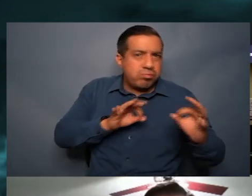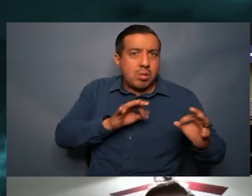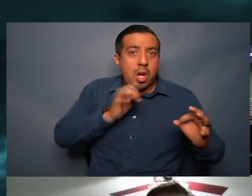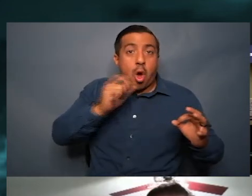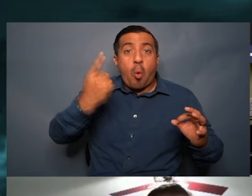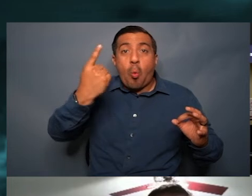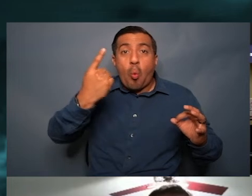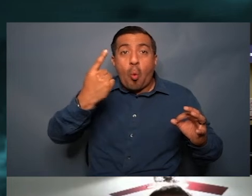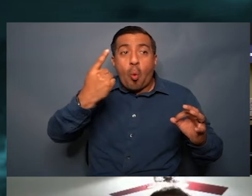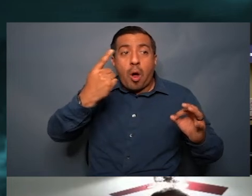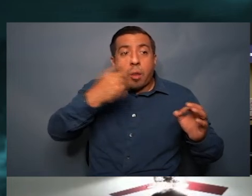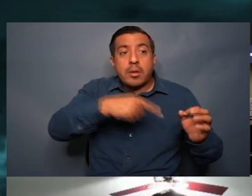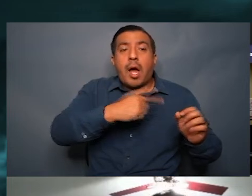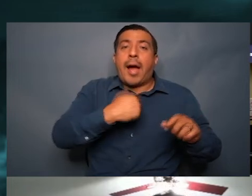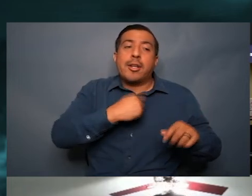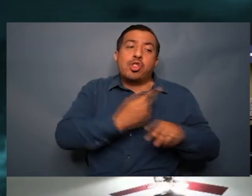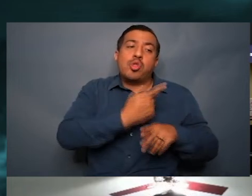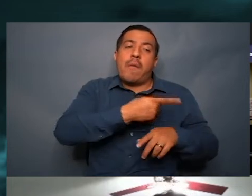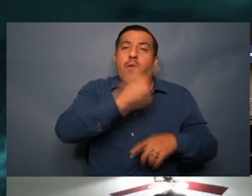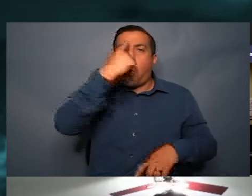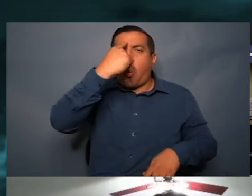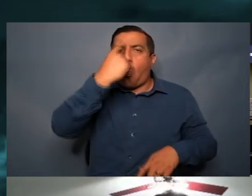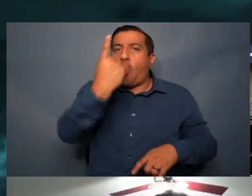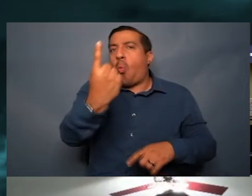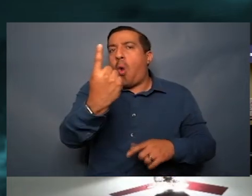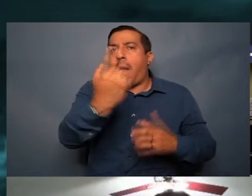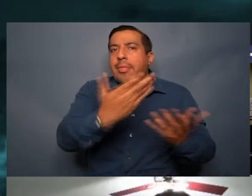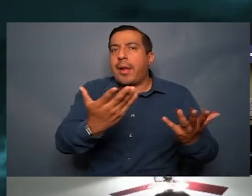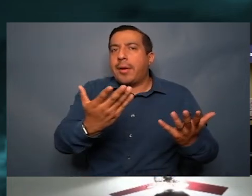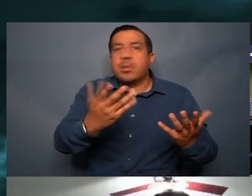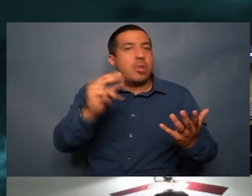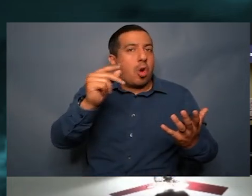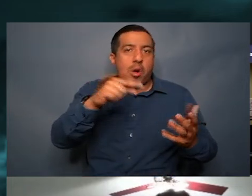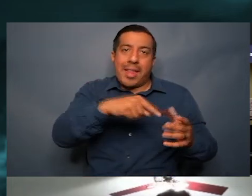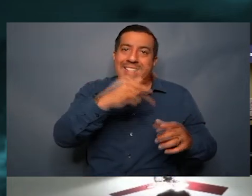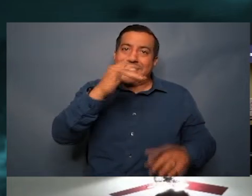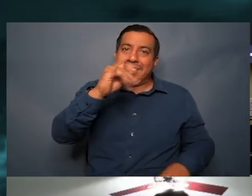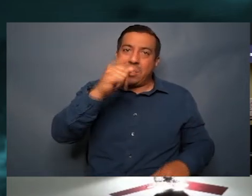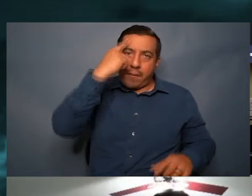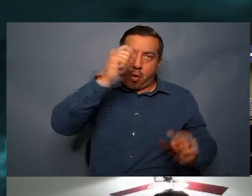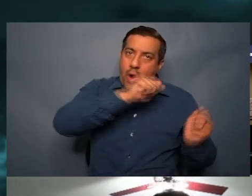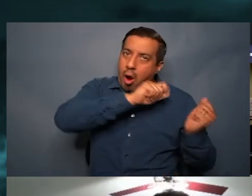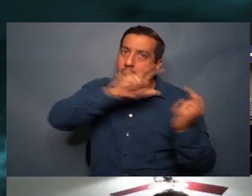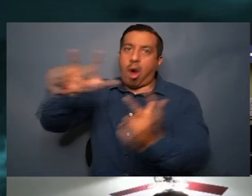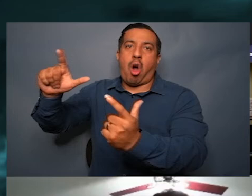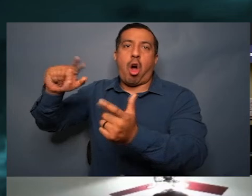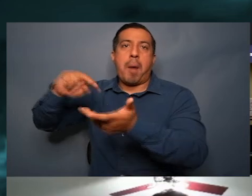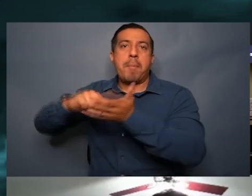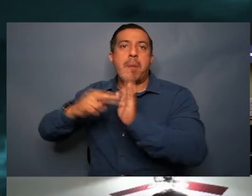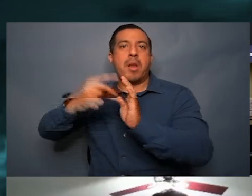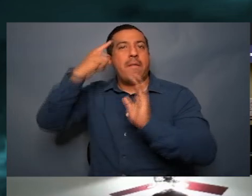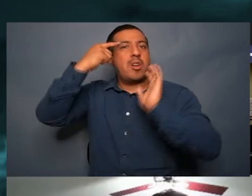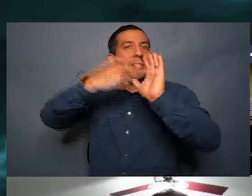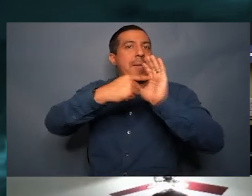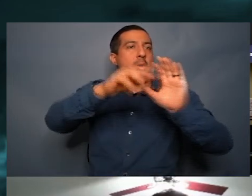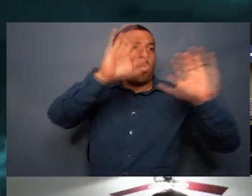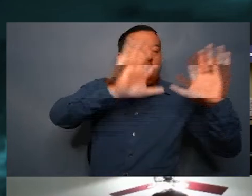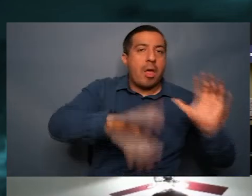single thing. Think how you could use it for multiple purposes, for power outages, winter weather, if you have to